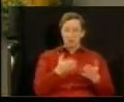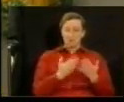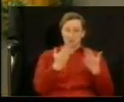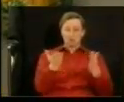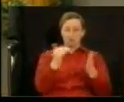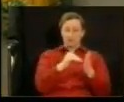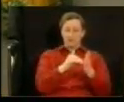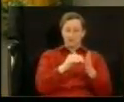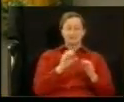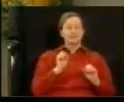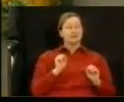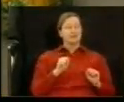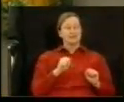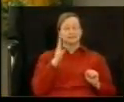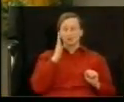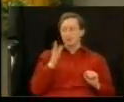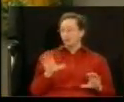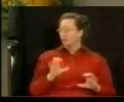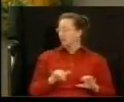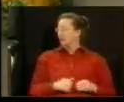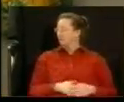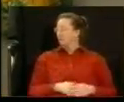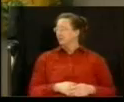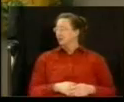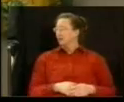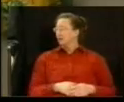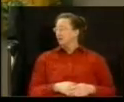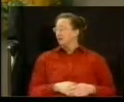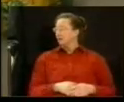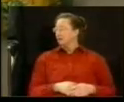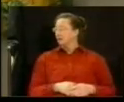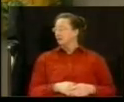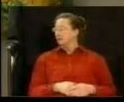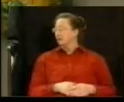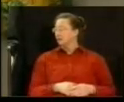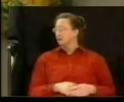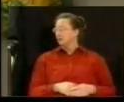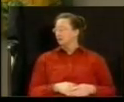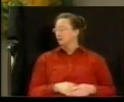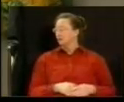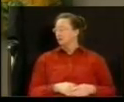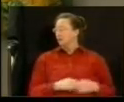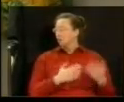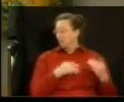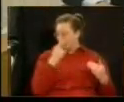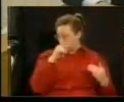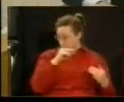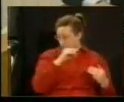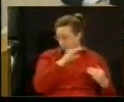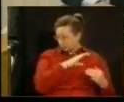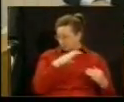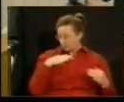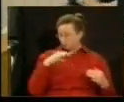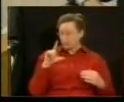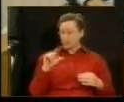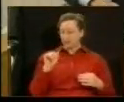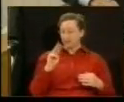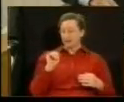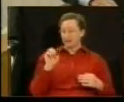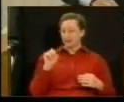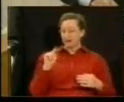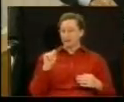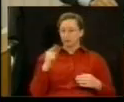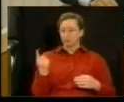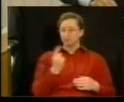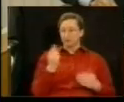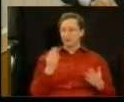Yeah, I'll do that. We'll wait for Commissioner Lambert to get back as well. But the motion is to, with the help